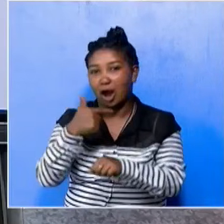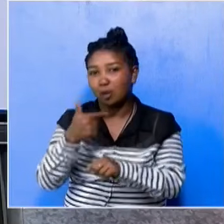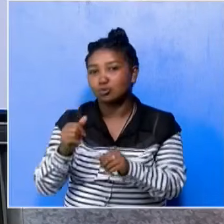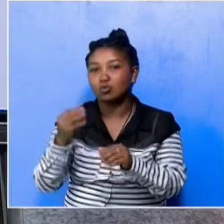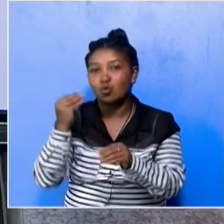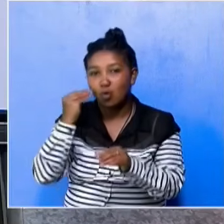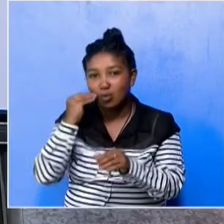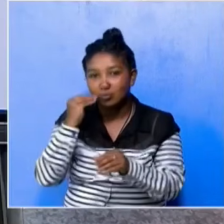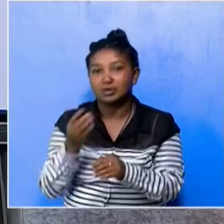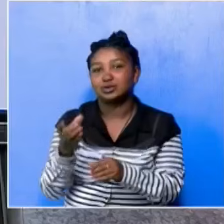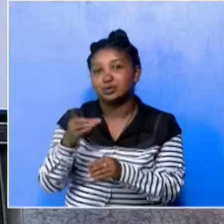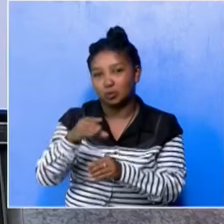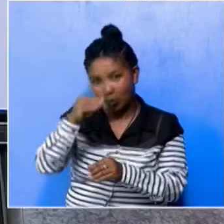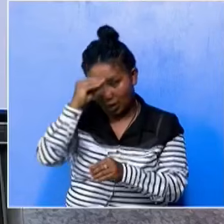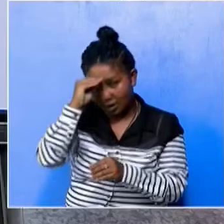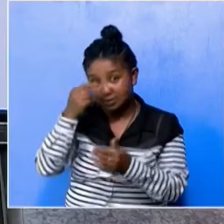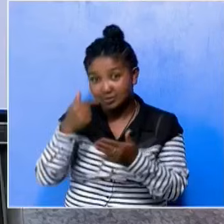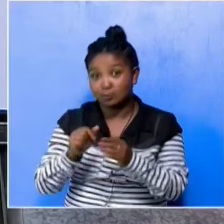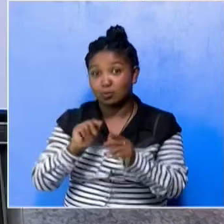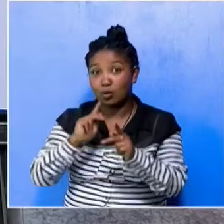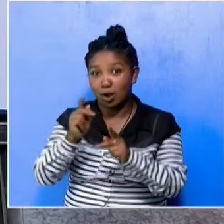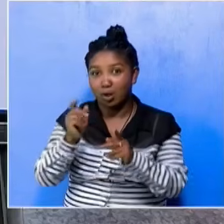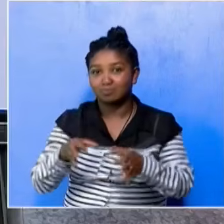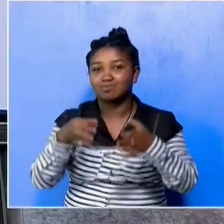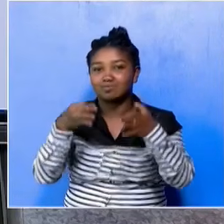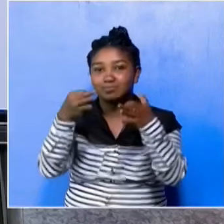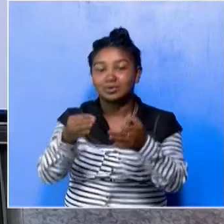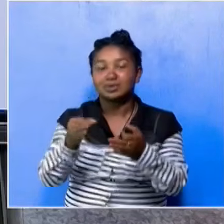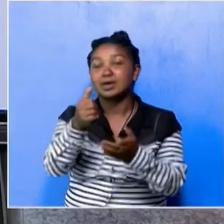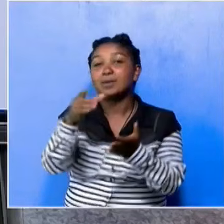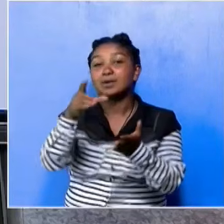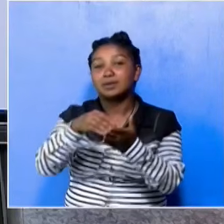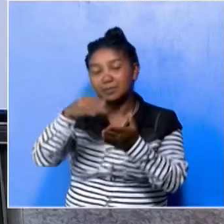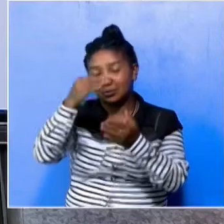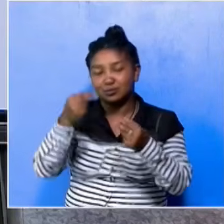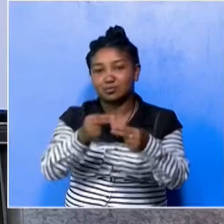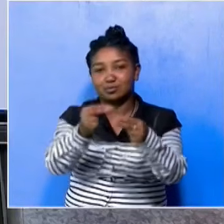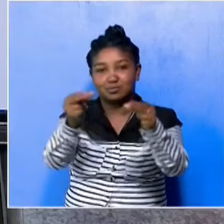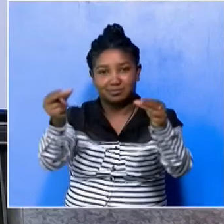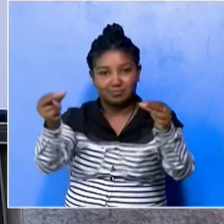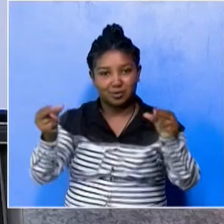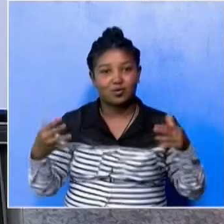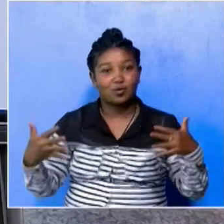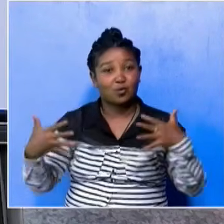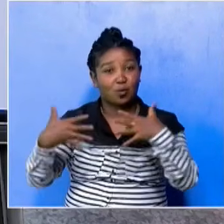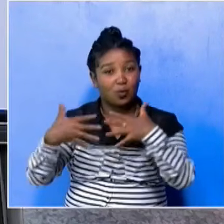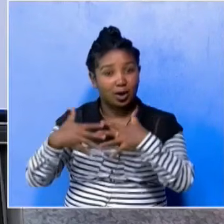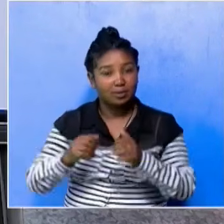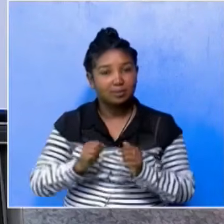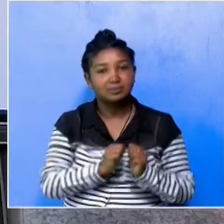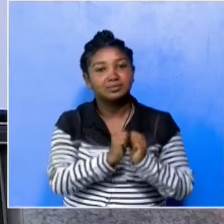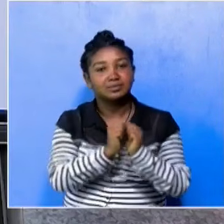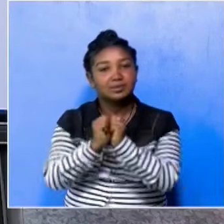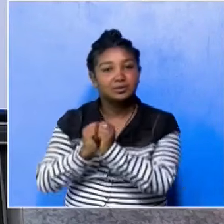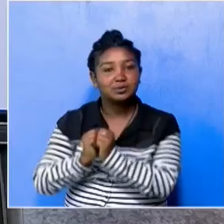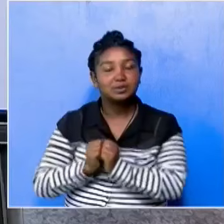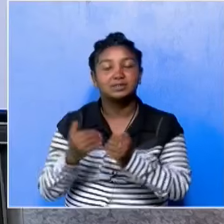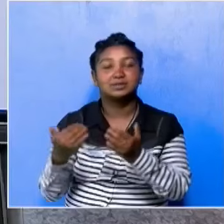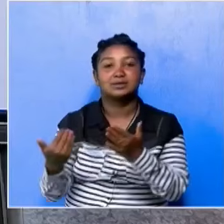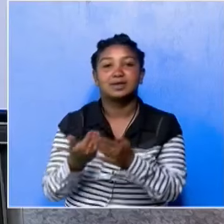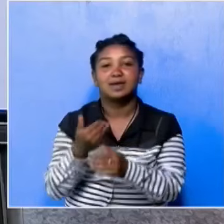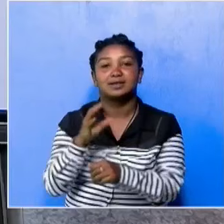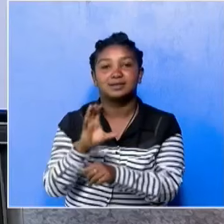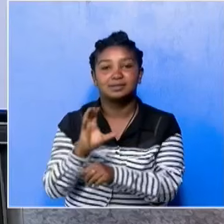tutorial class. This program is brought to you by City Government of Addis Ababa Education Bureau in collaboration